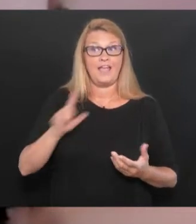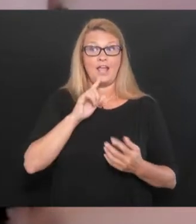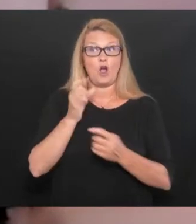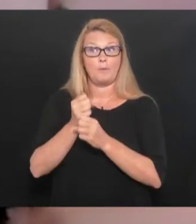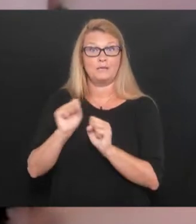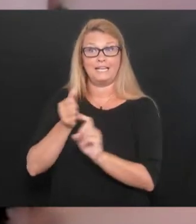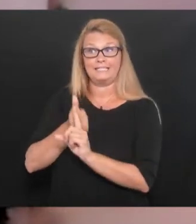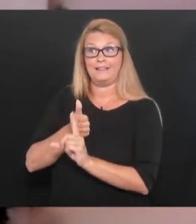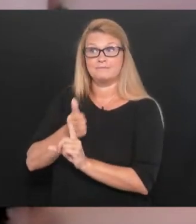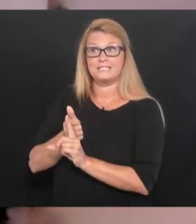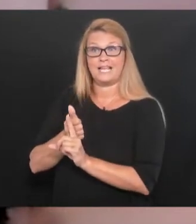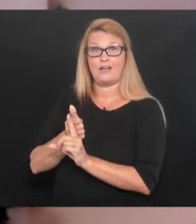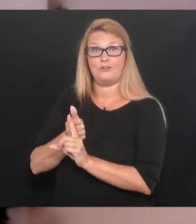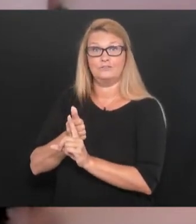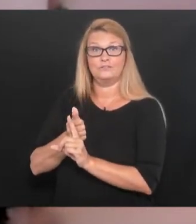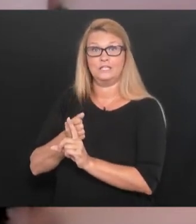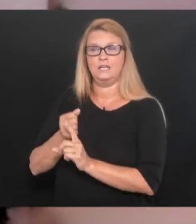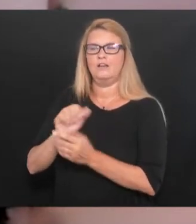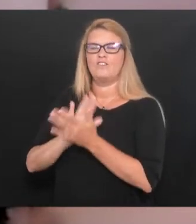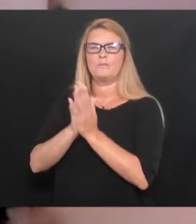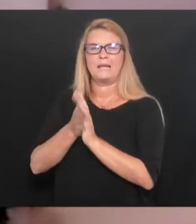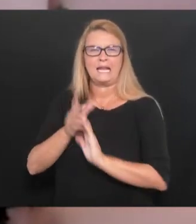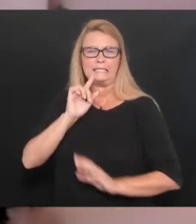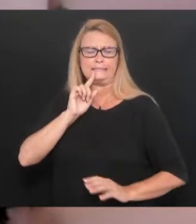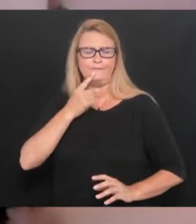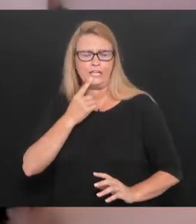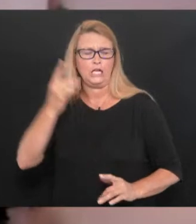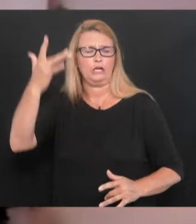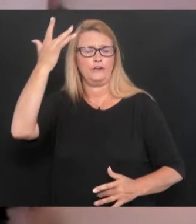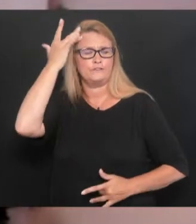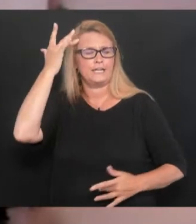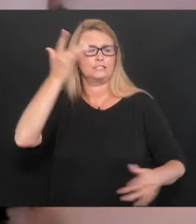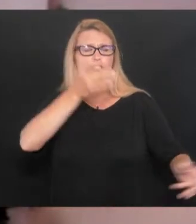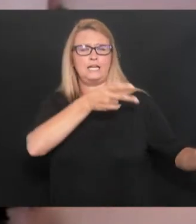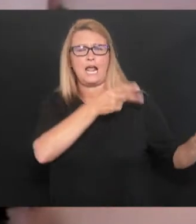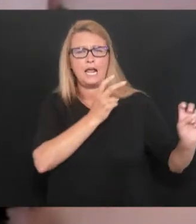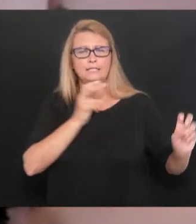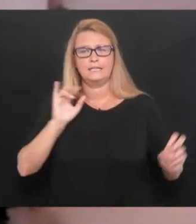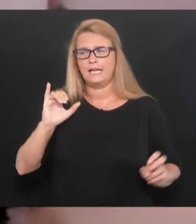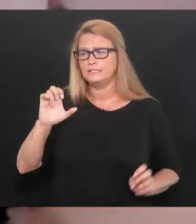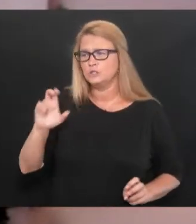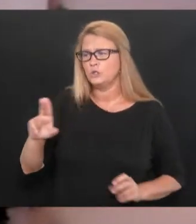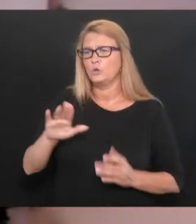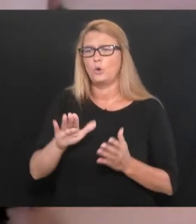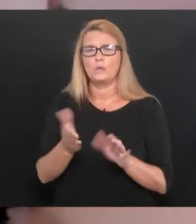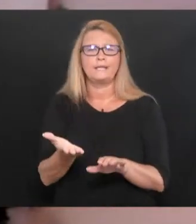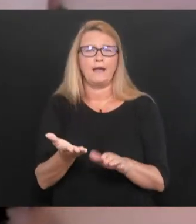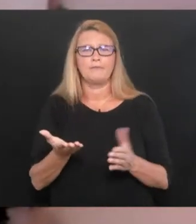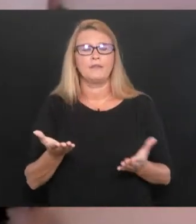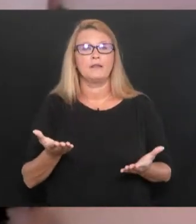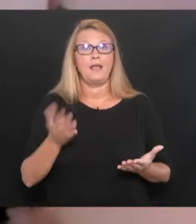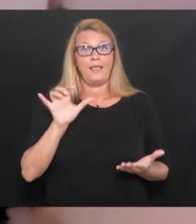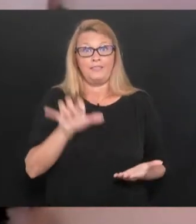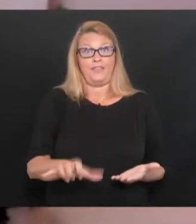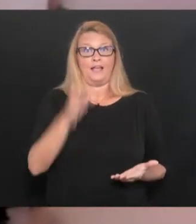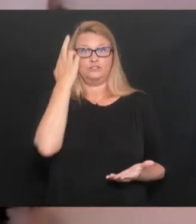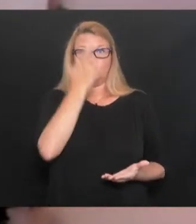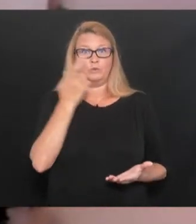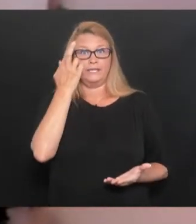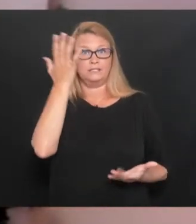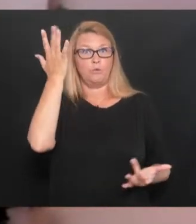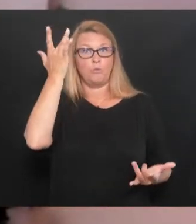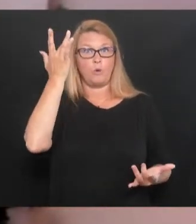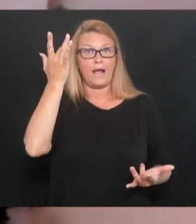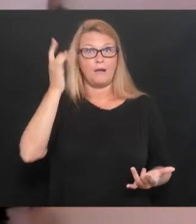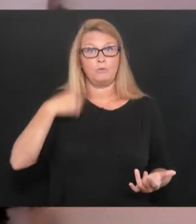against getting severe infection, hospitalization, ICU admission, or death, which is the reason that everybody, in my opinion, who can